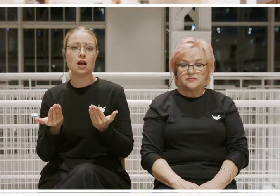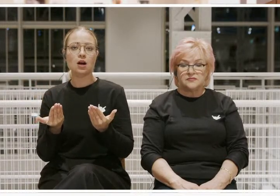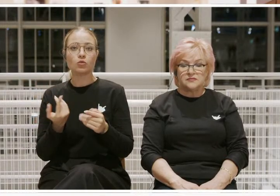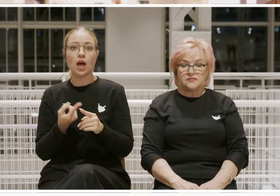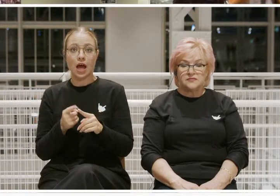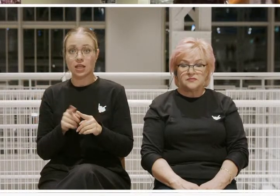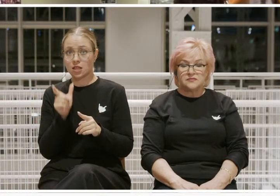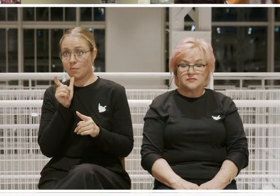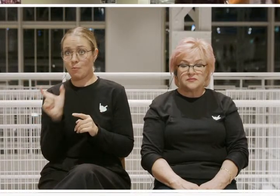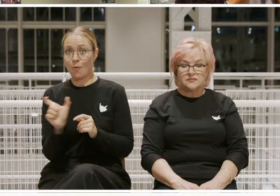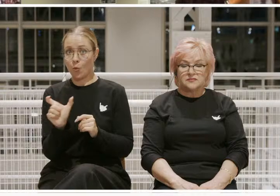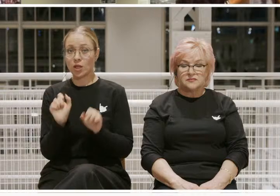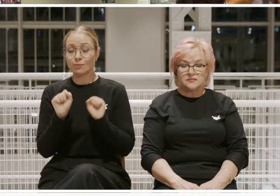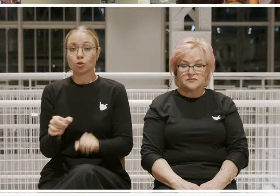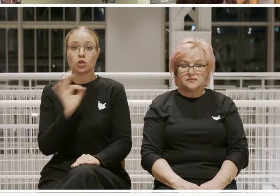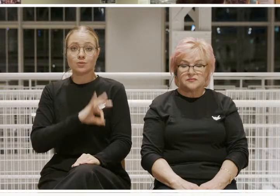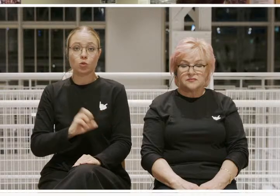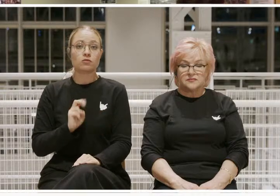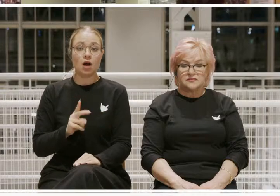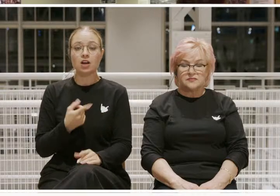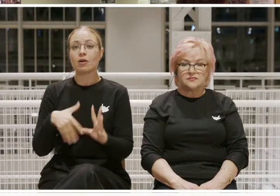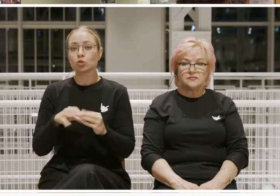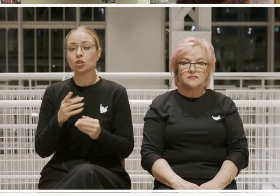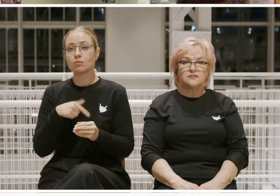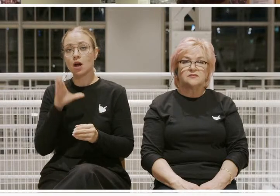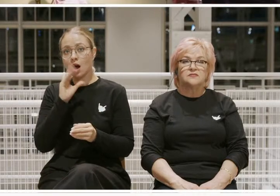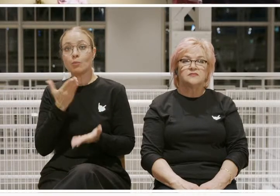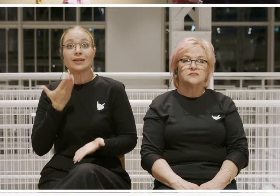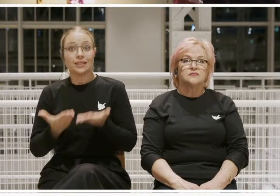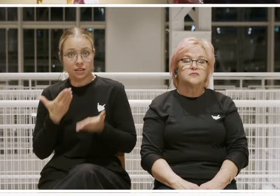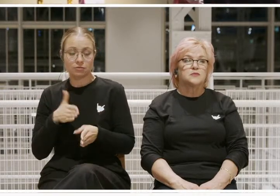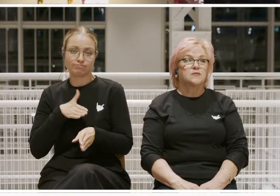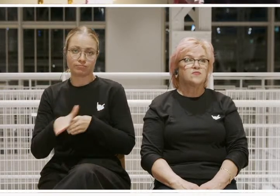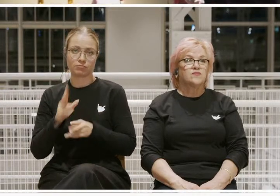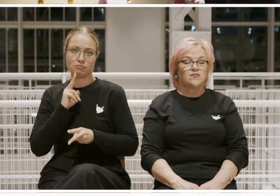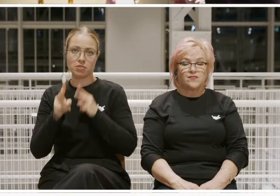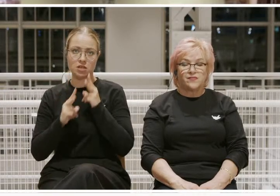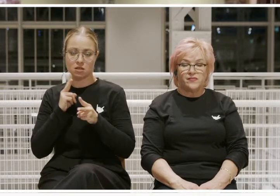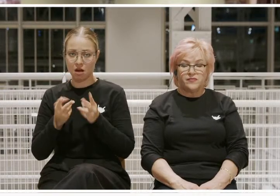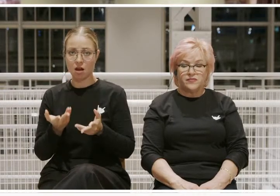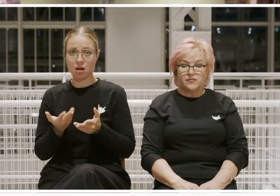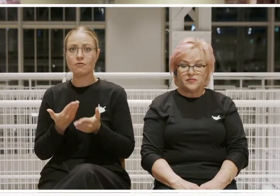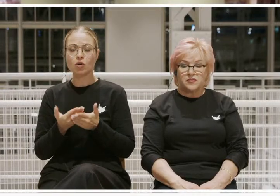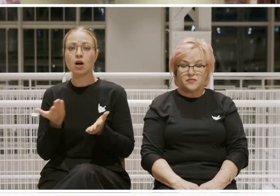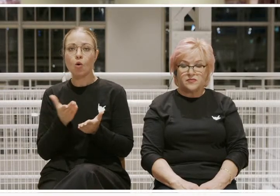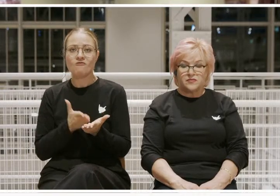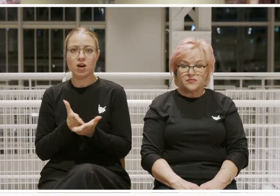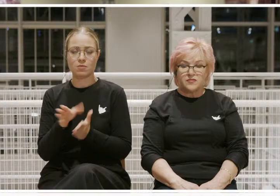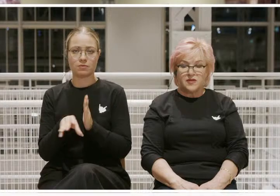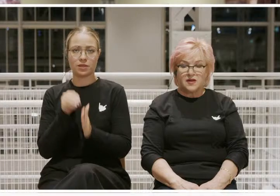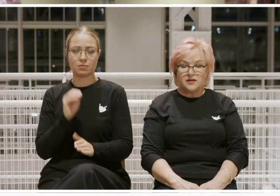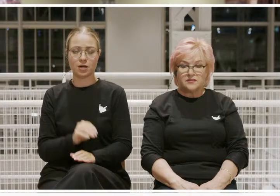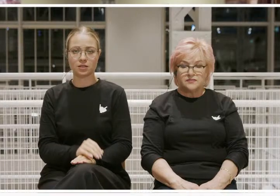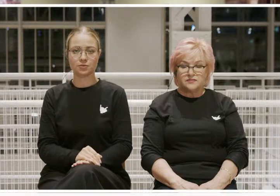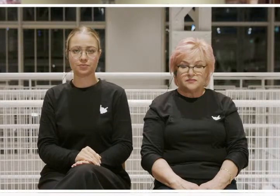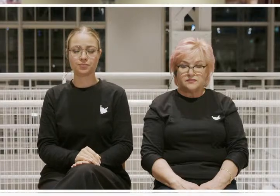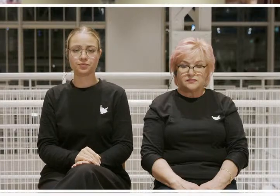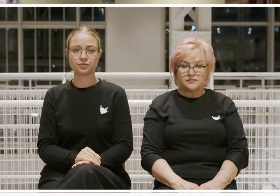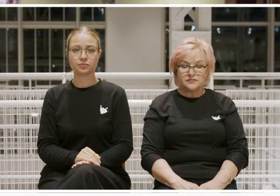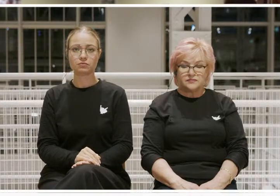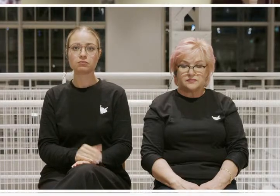Biennale go elsewhere? What can a Biennale say to a place? What is the role of a Biennial like the Istanbul Biennial here? So we had a